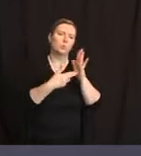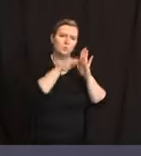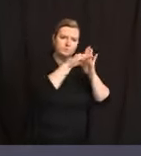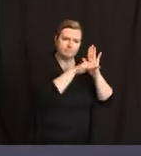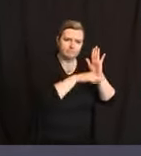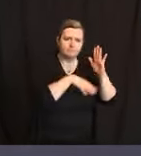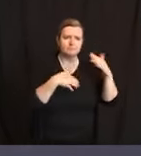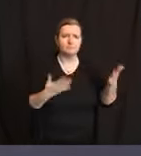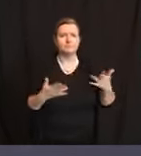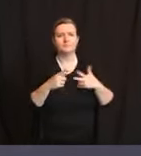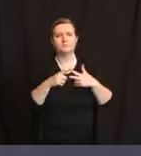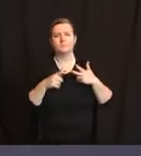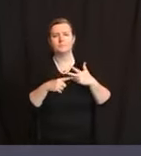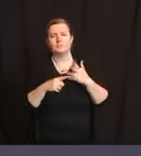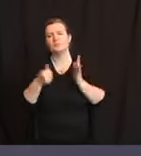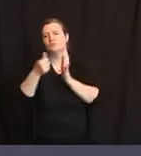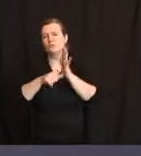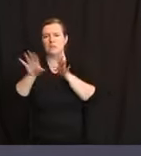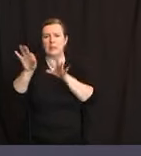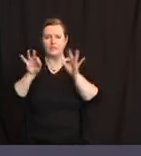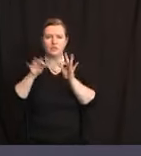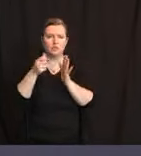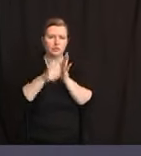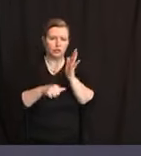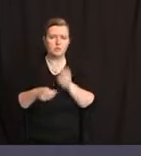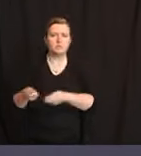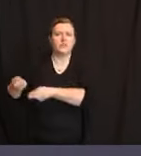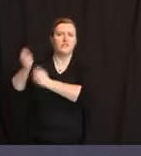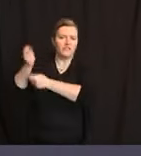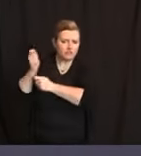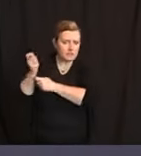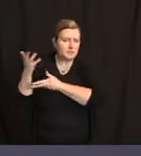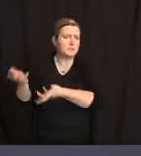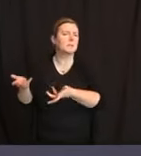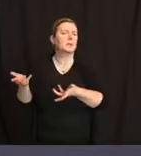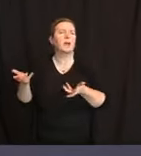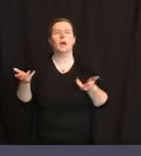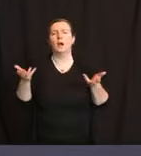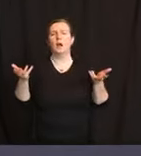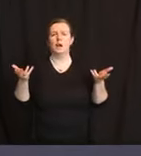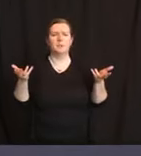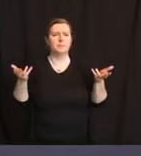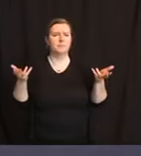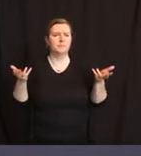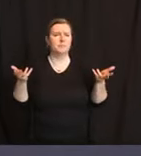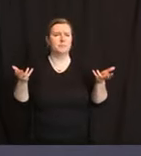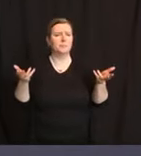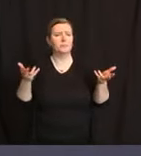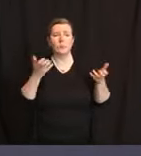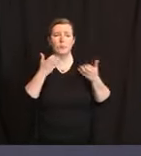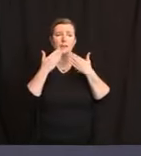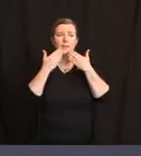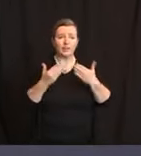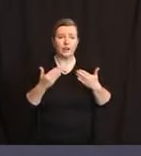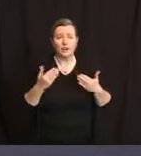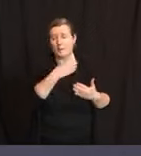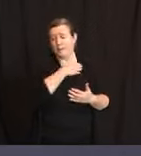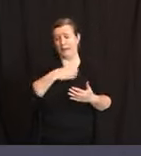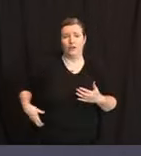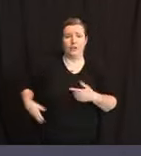list? Charter fishing potential guidance coming up. I want to thank the freeholder and mayor, who's a